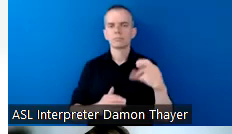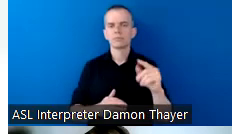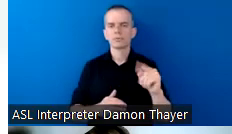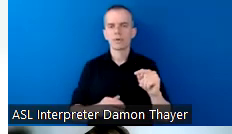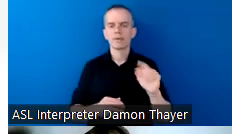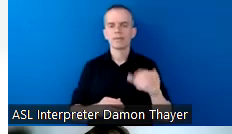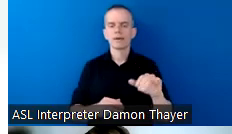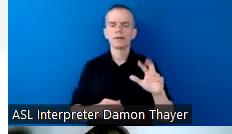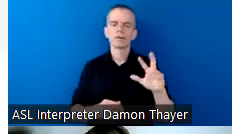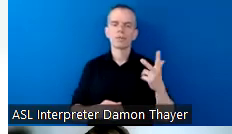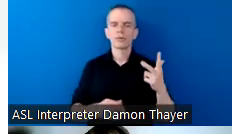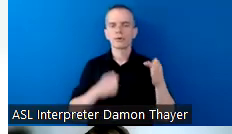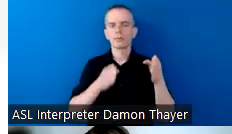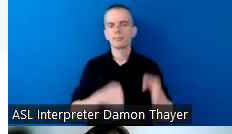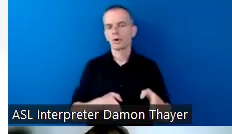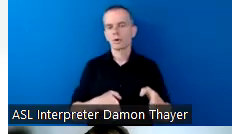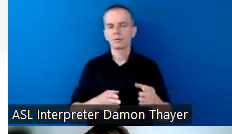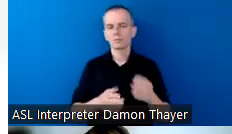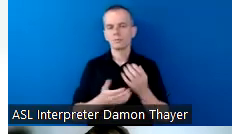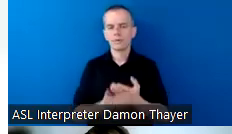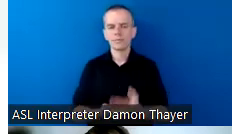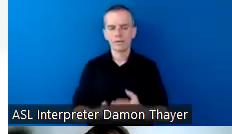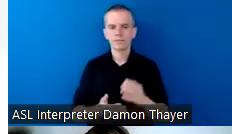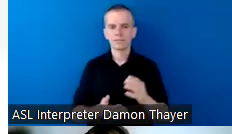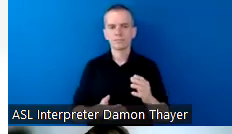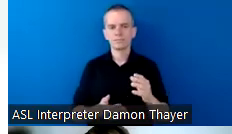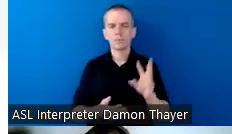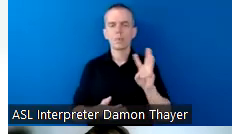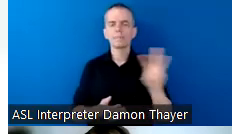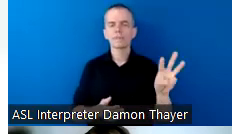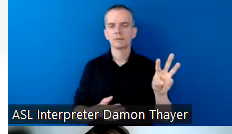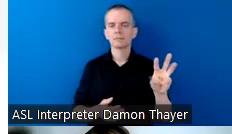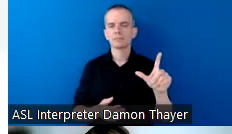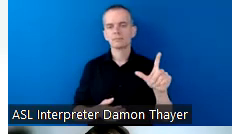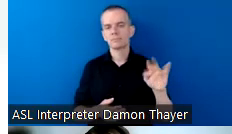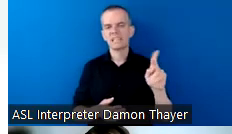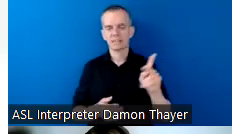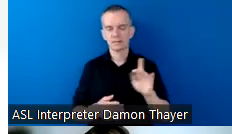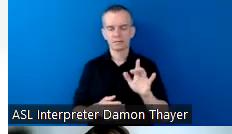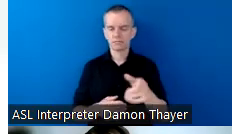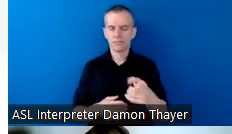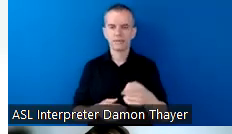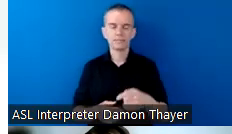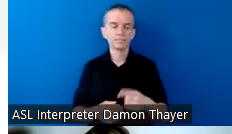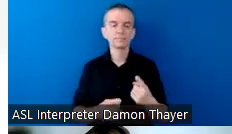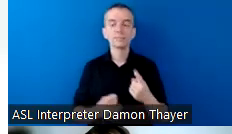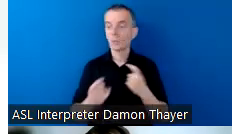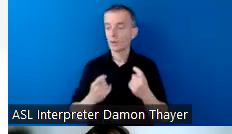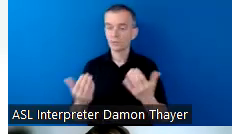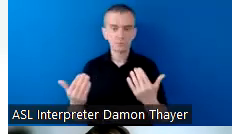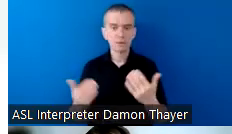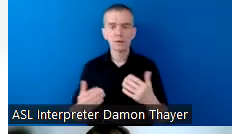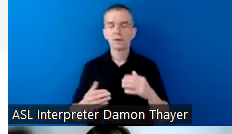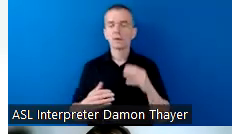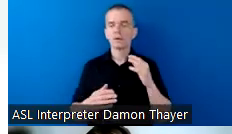verification. Alma provided it via a link. Again, your questions are welcome. We're going to go over them. Hopefully, we'll have